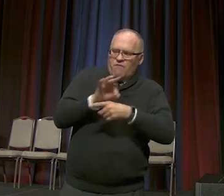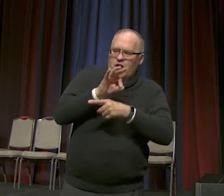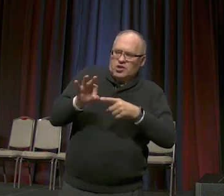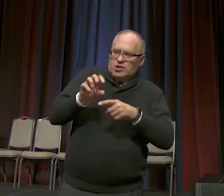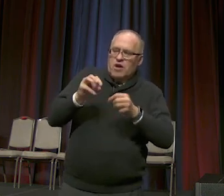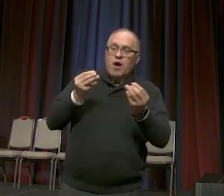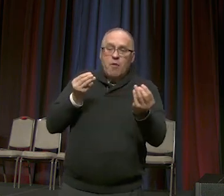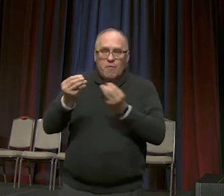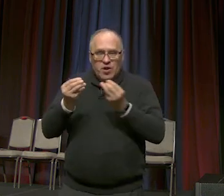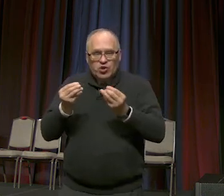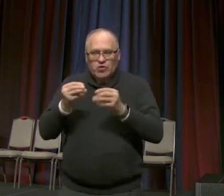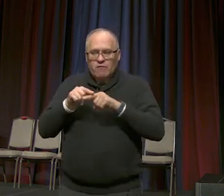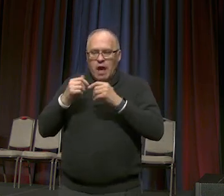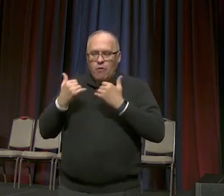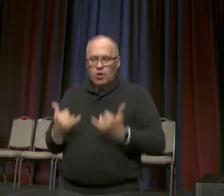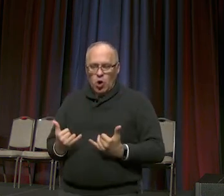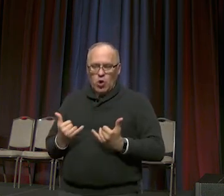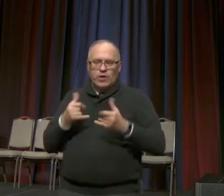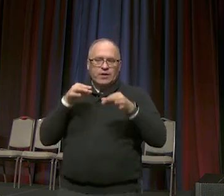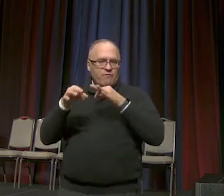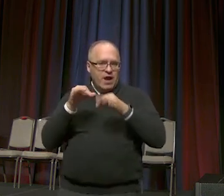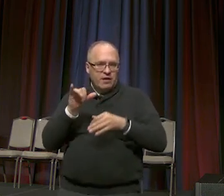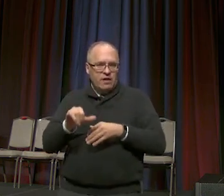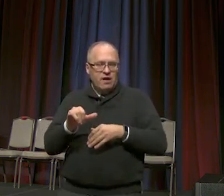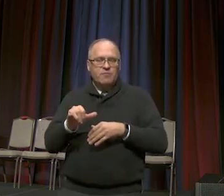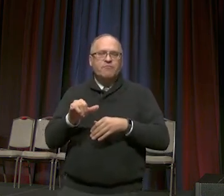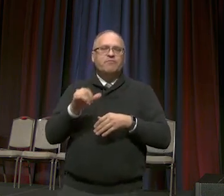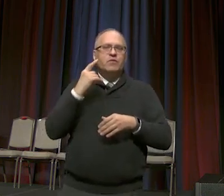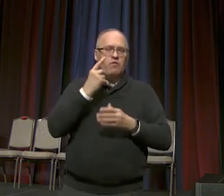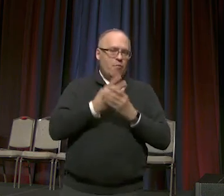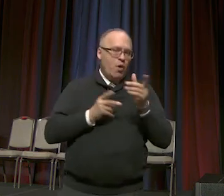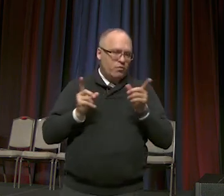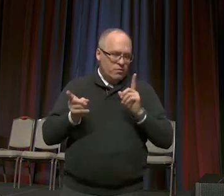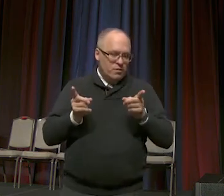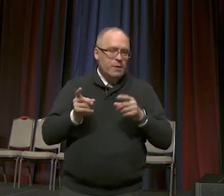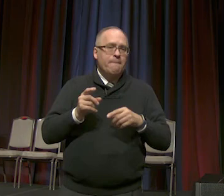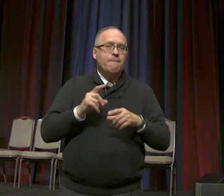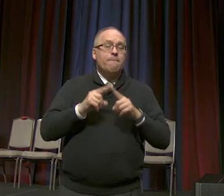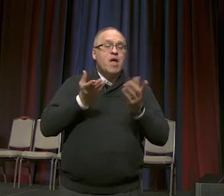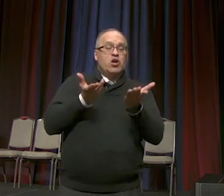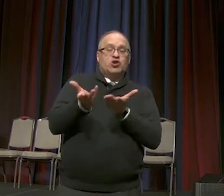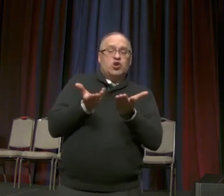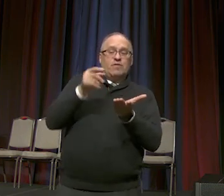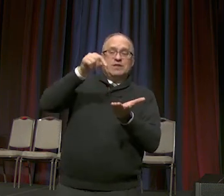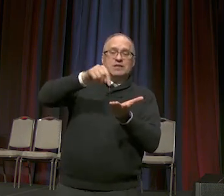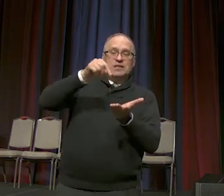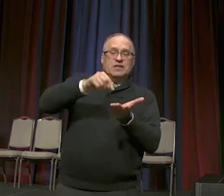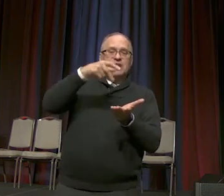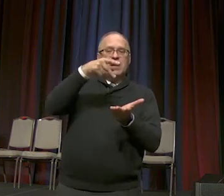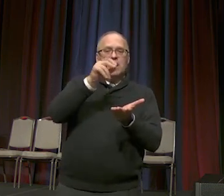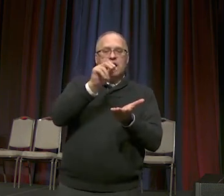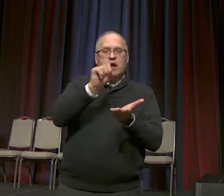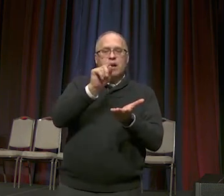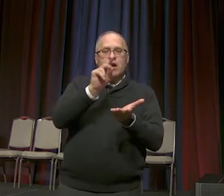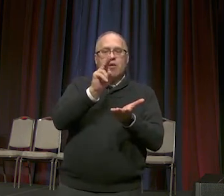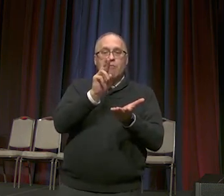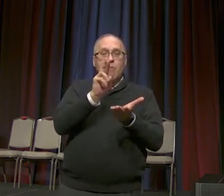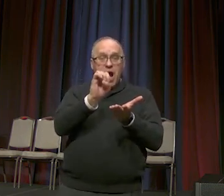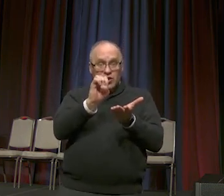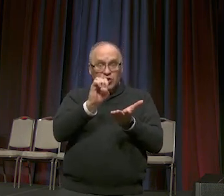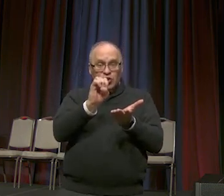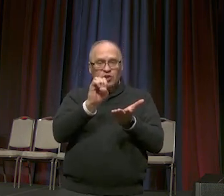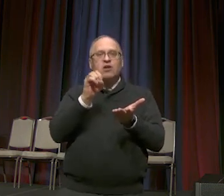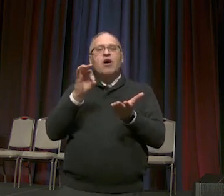the way we currently define it with both elders and deacons, but service is a posture of ministry that